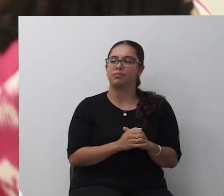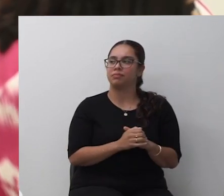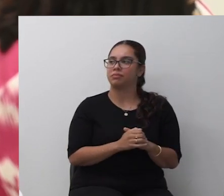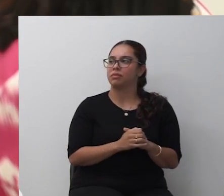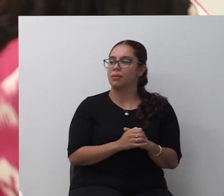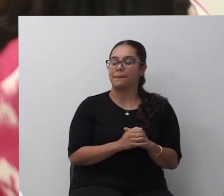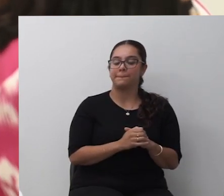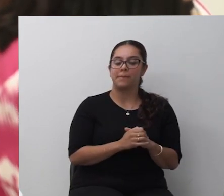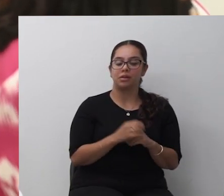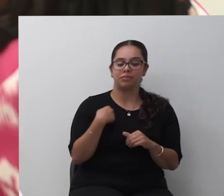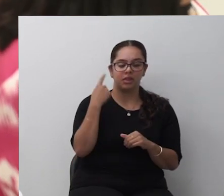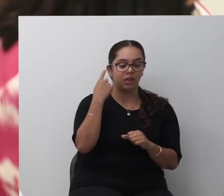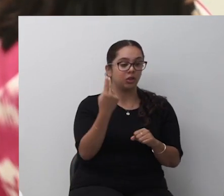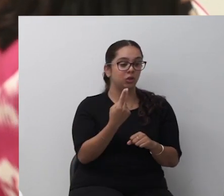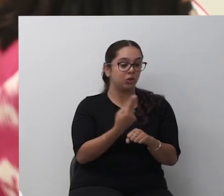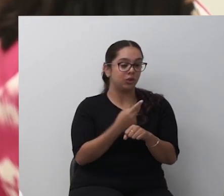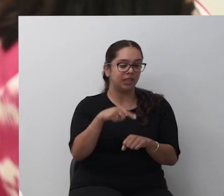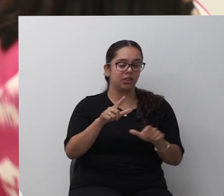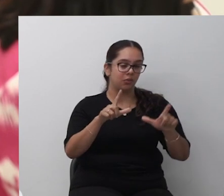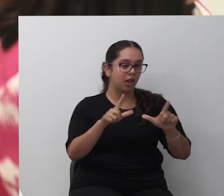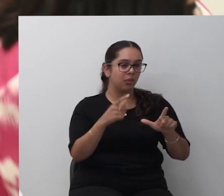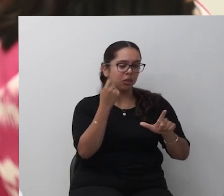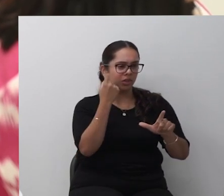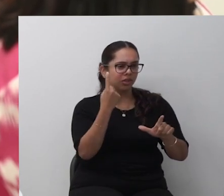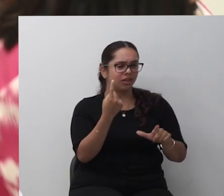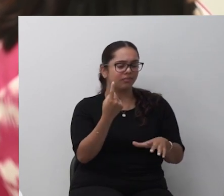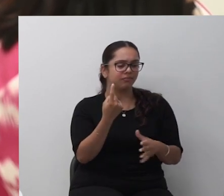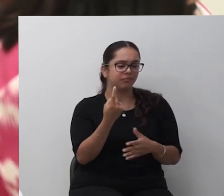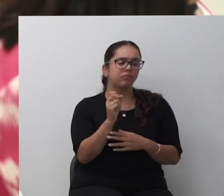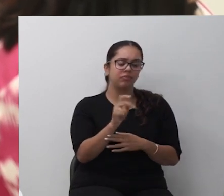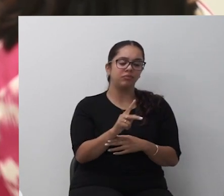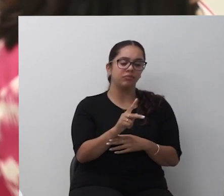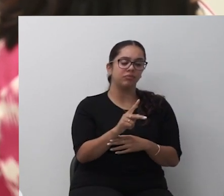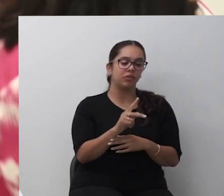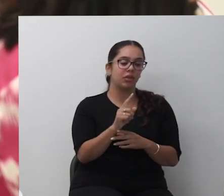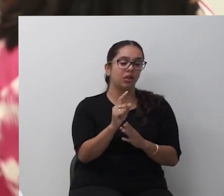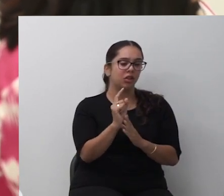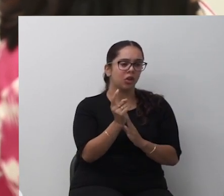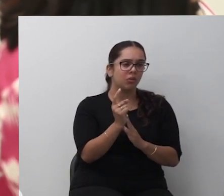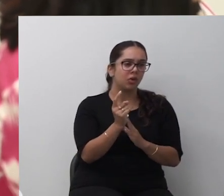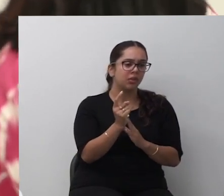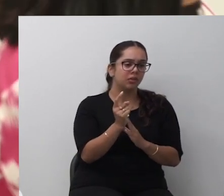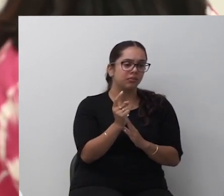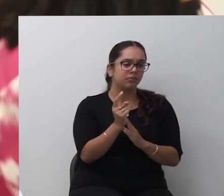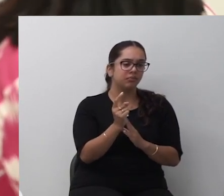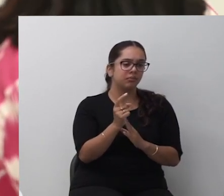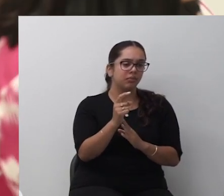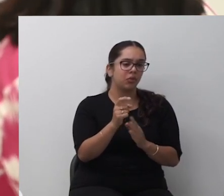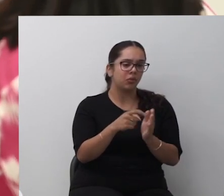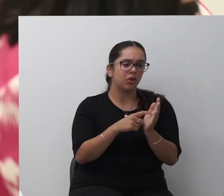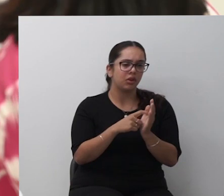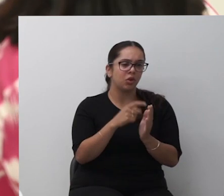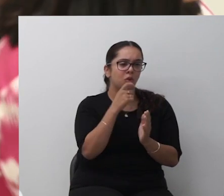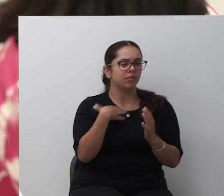think using this framework to understand, okay, the moment calls for who's